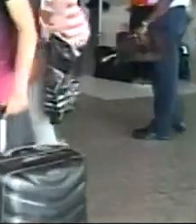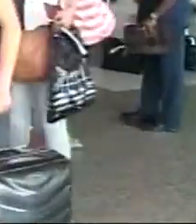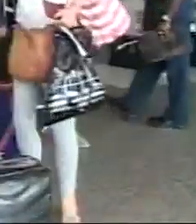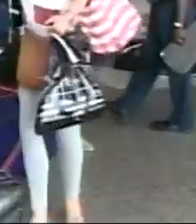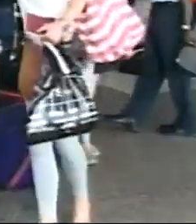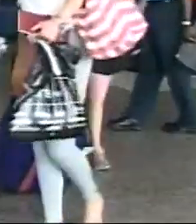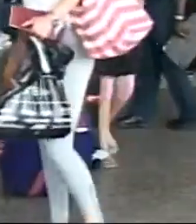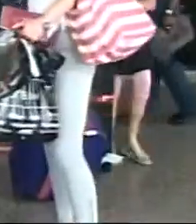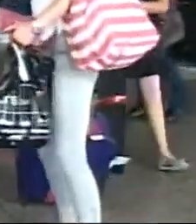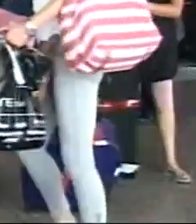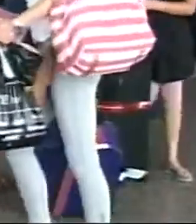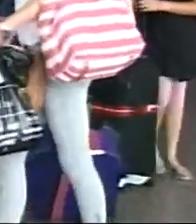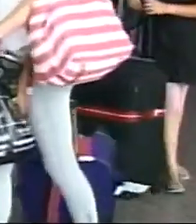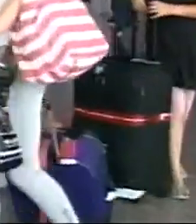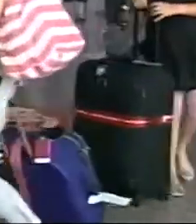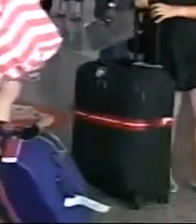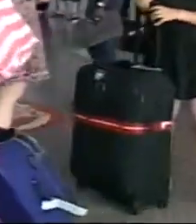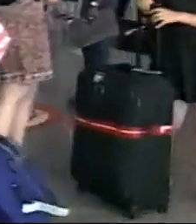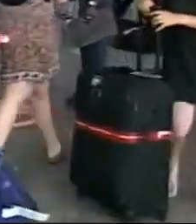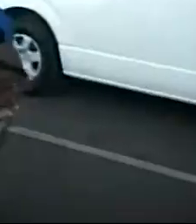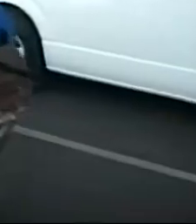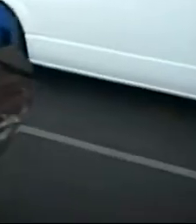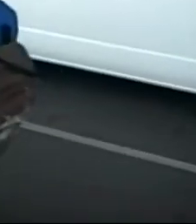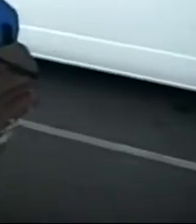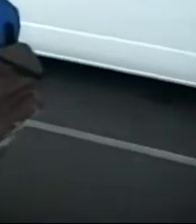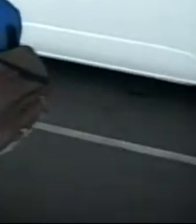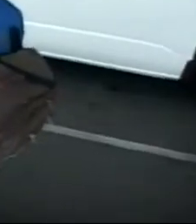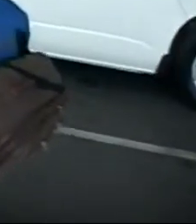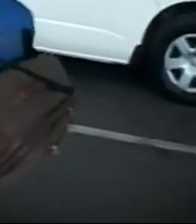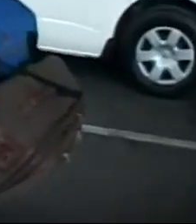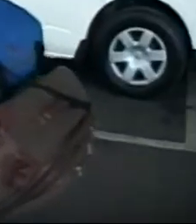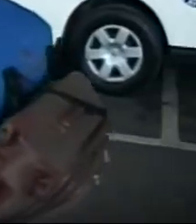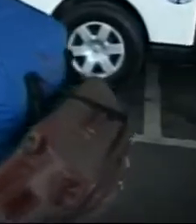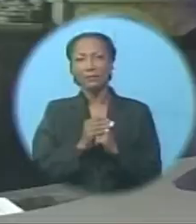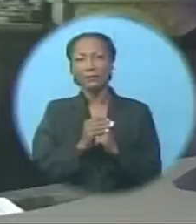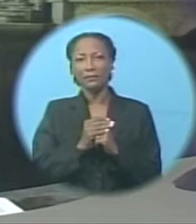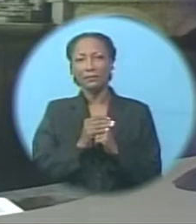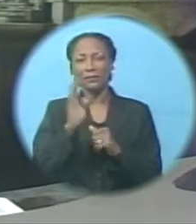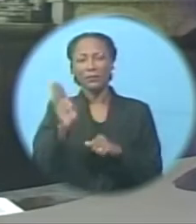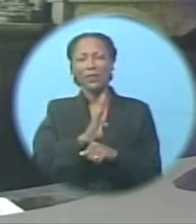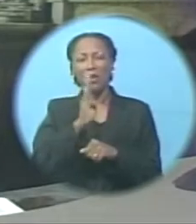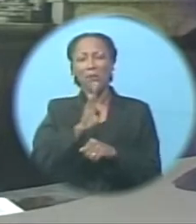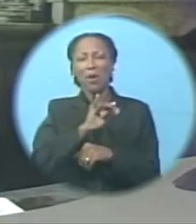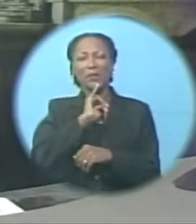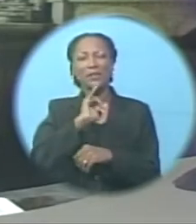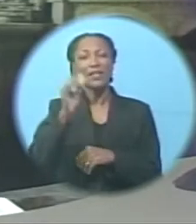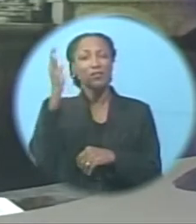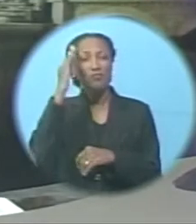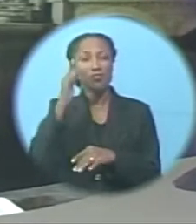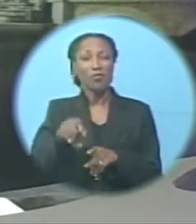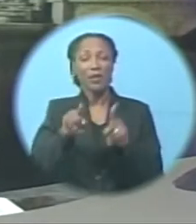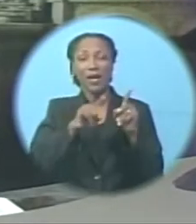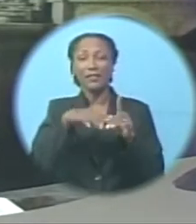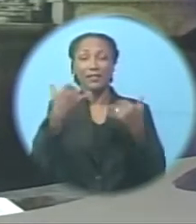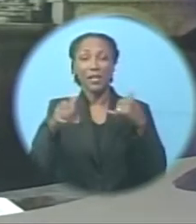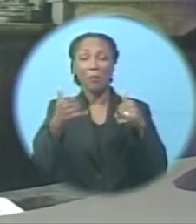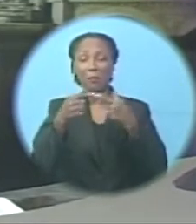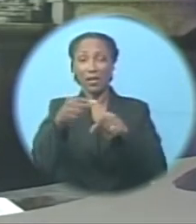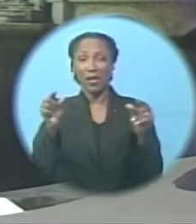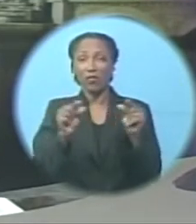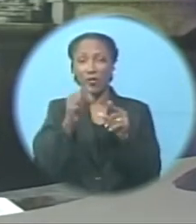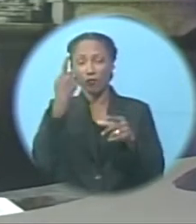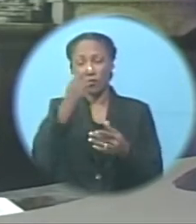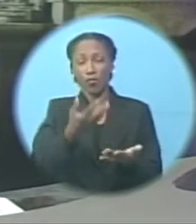out of the North American market. Kent Jerson, CBC News. Well known as a playground for the rich